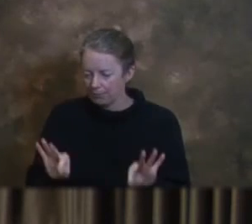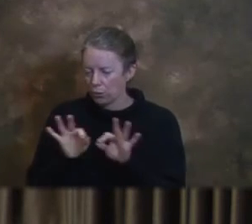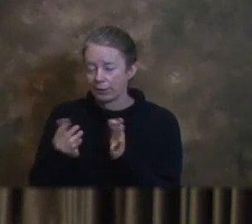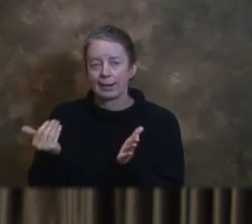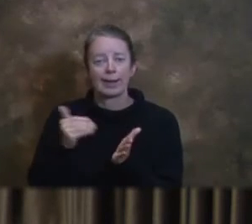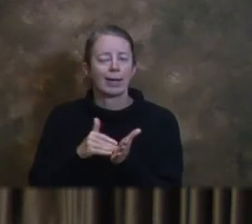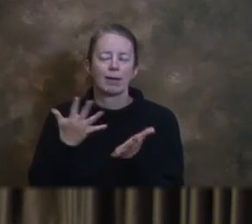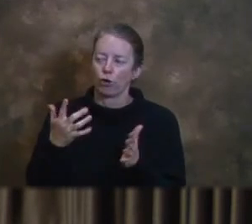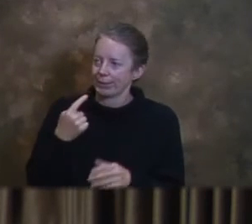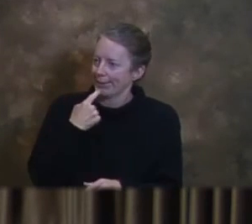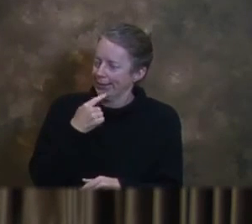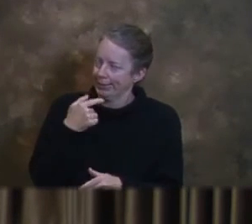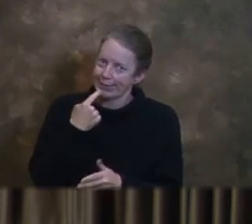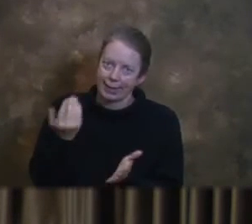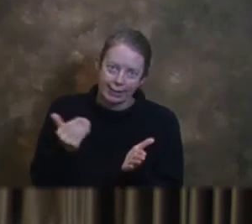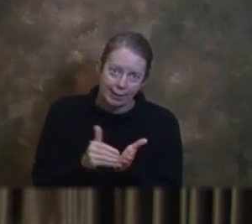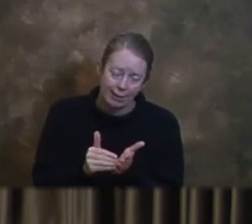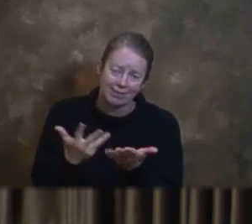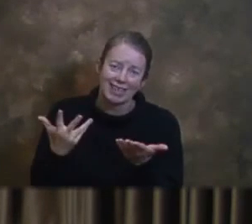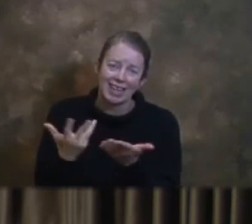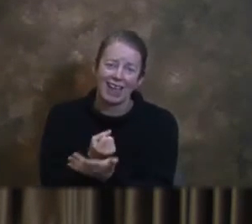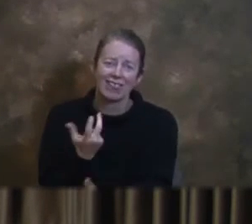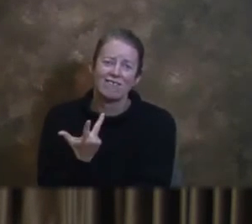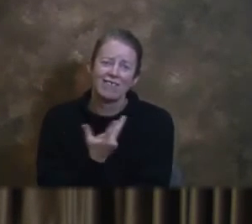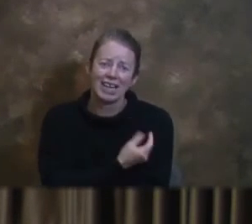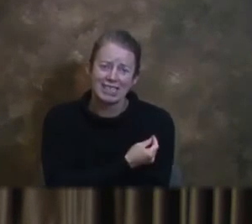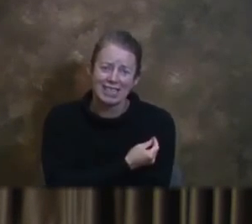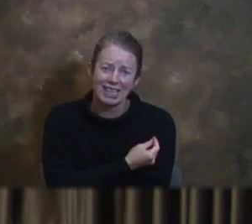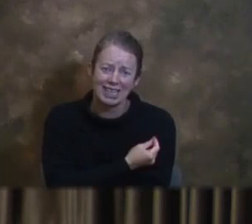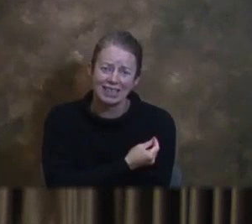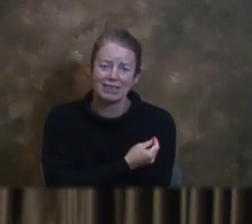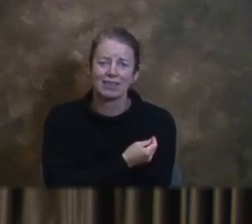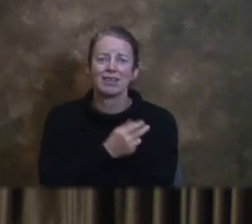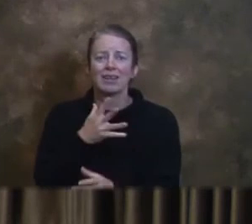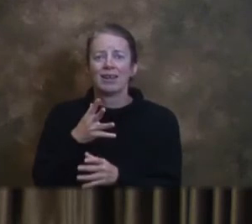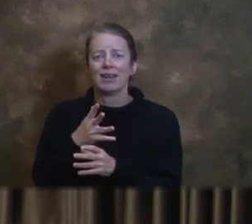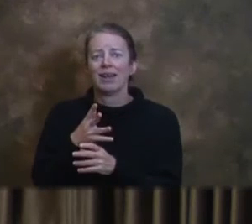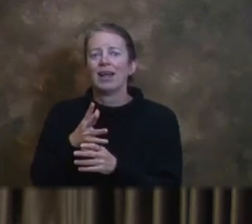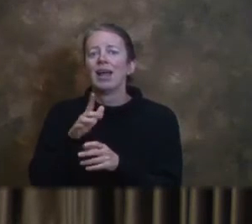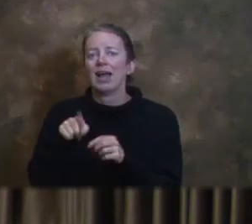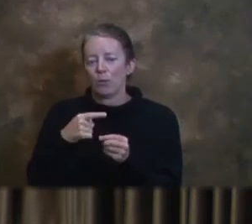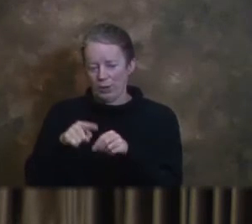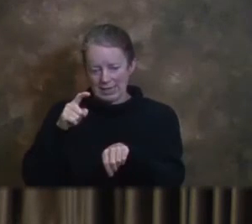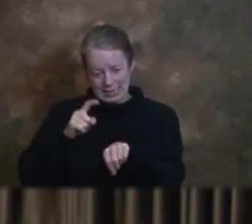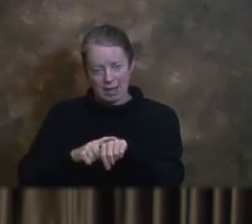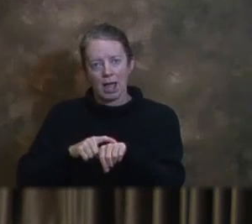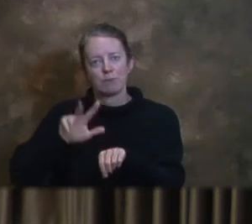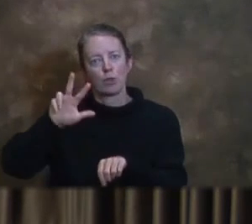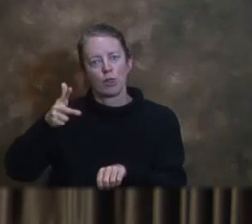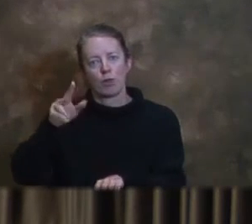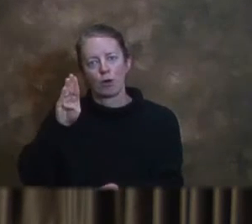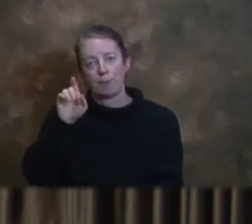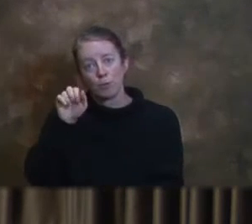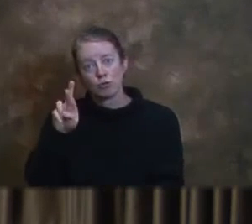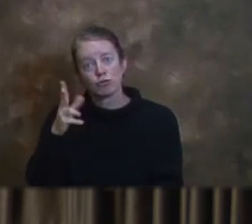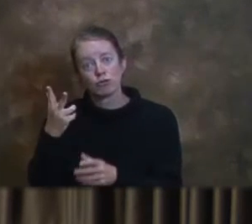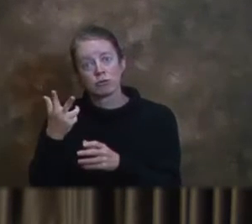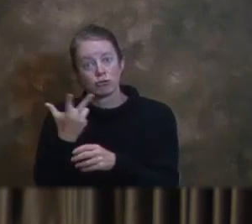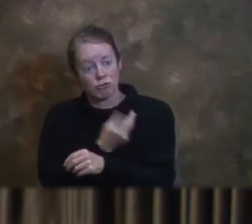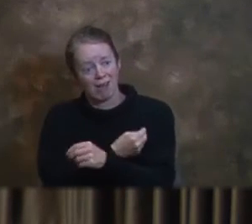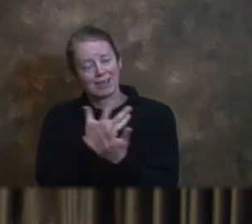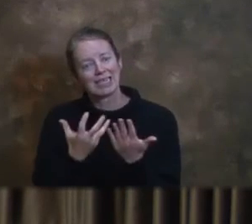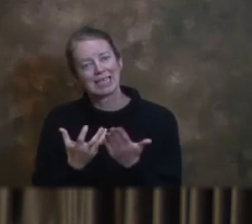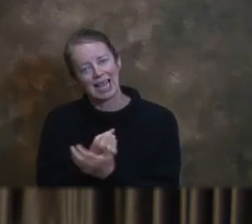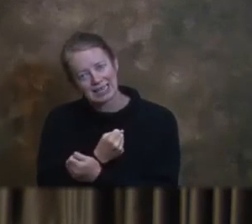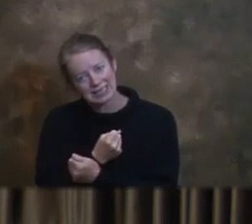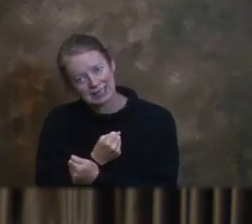and we'll say again, get the vaccinations and get the series, and when you're eligible for the booster, get the booster. And kids too.